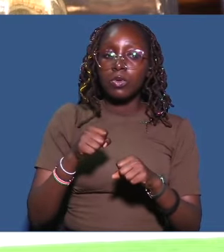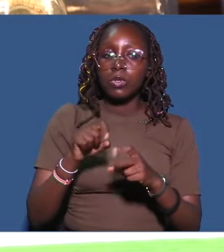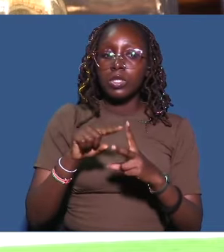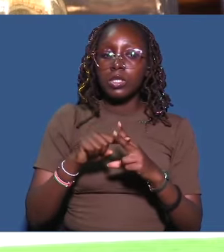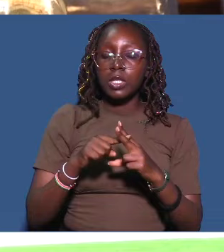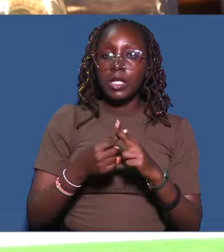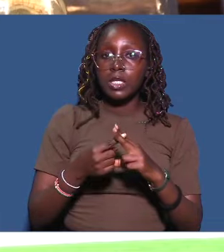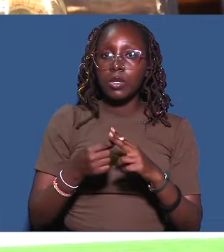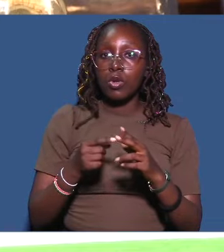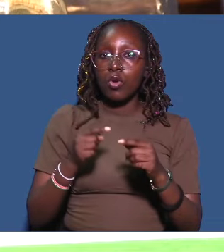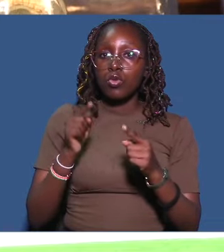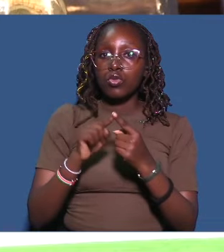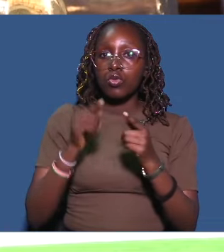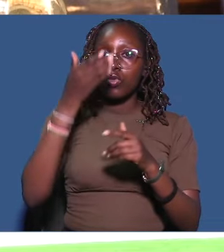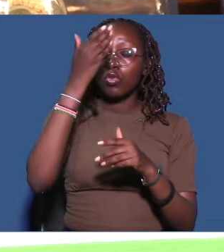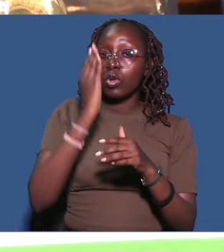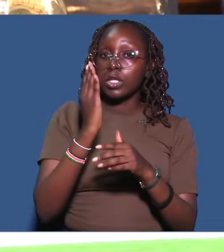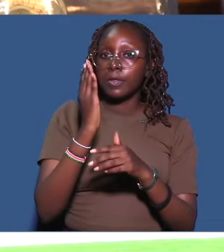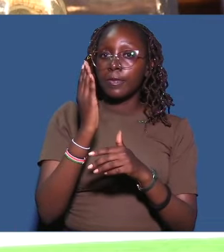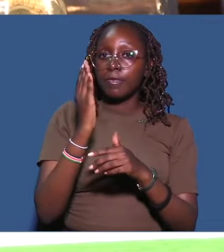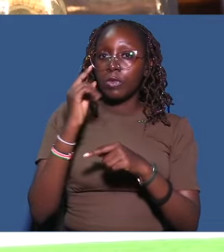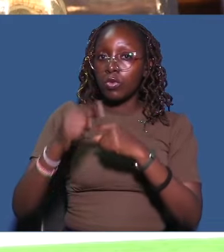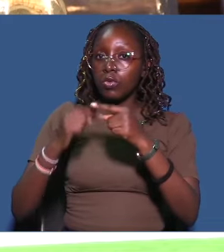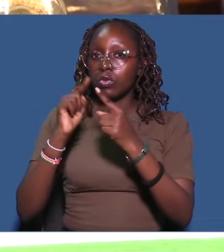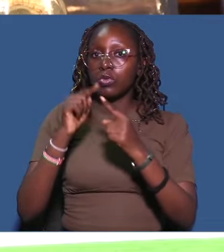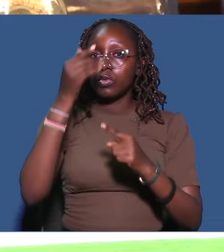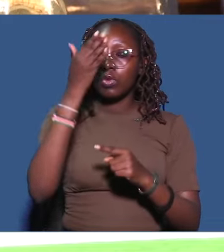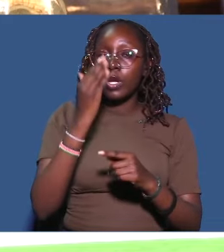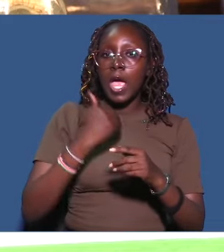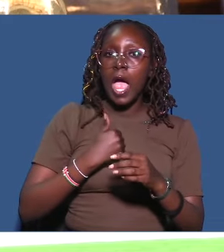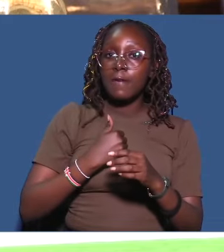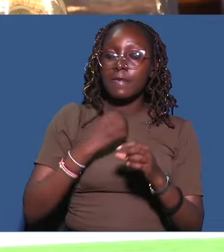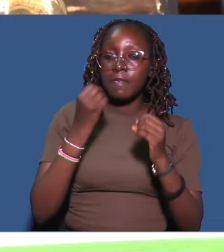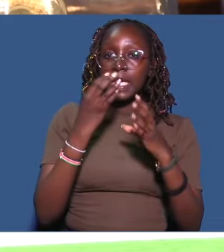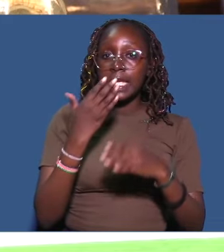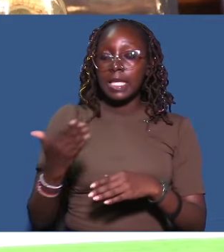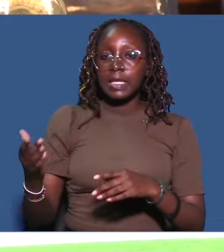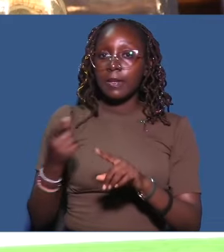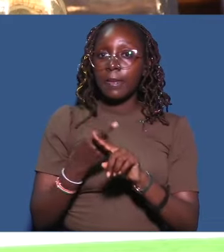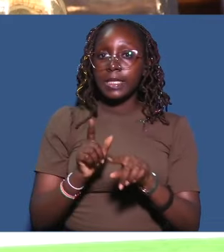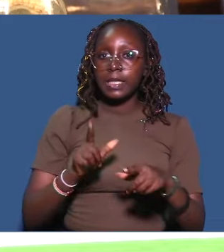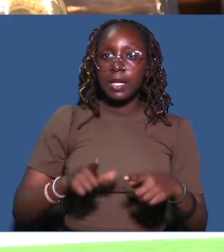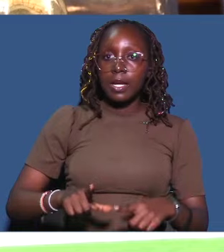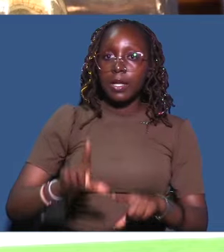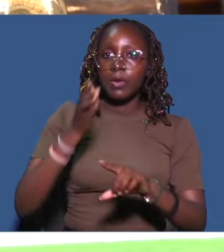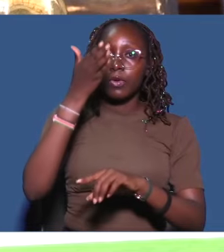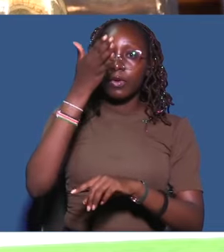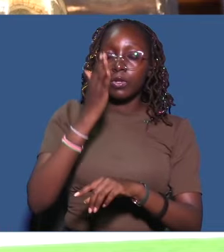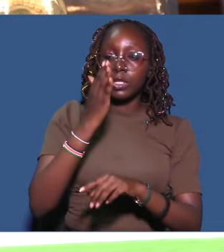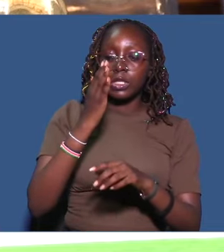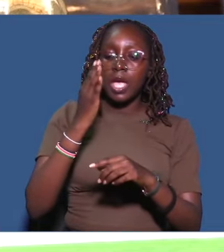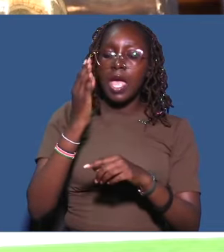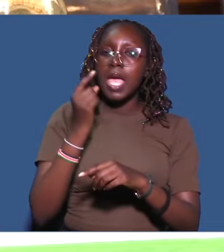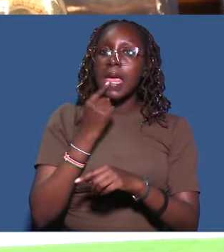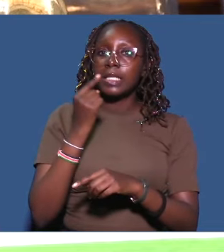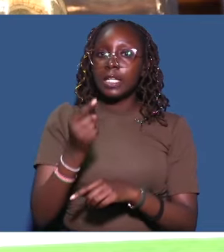training towards what's like. They're good things. Don't allow, as we were saying yesterday, destruction to get you off the path. Lord,